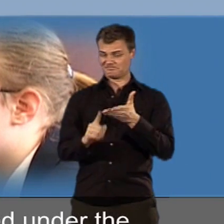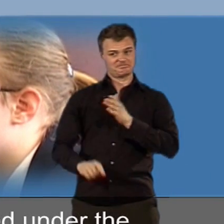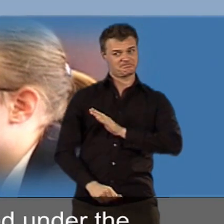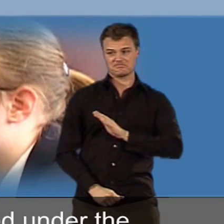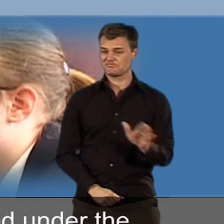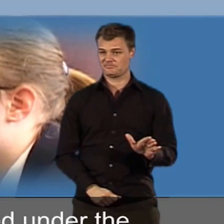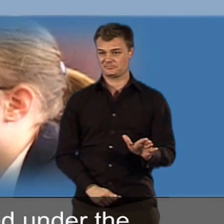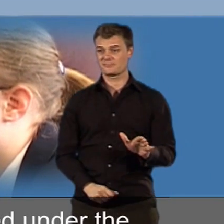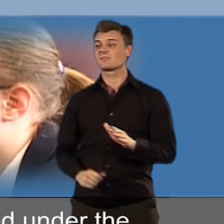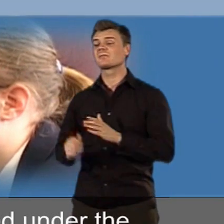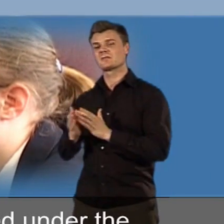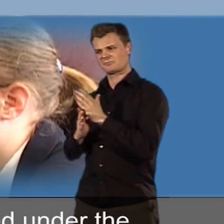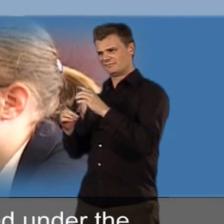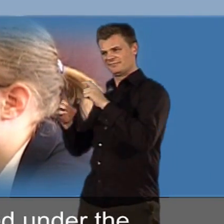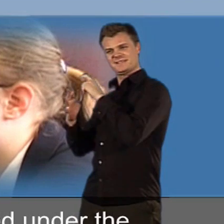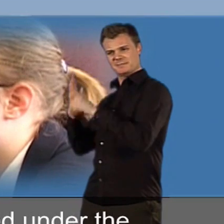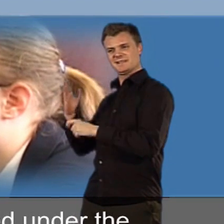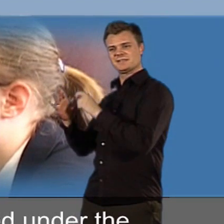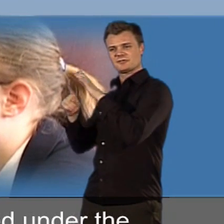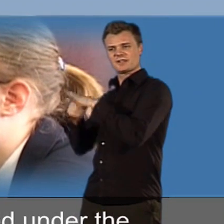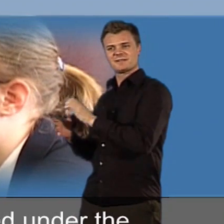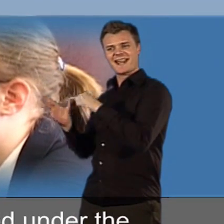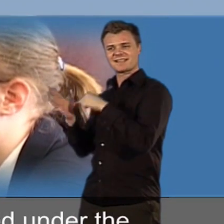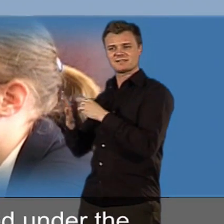the Disability Discrimination Act 1995.